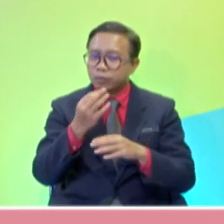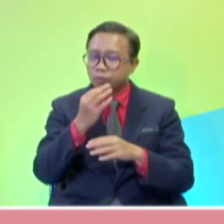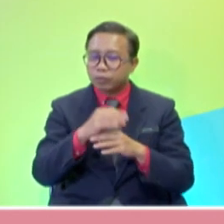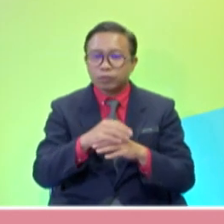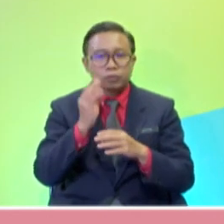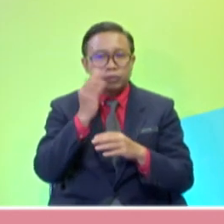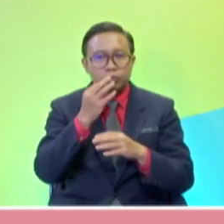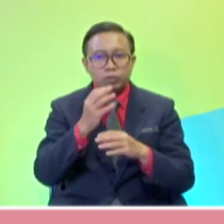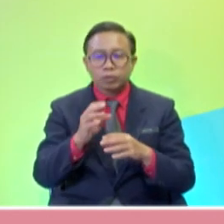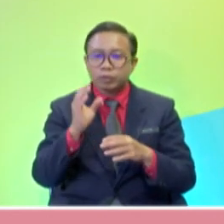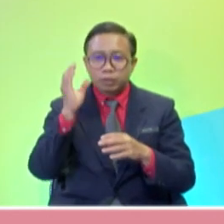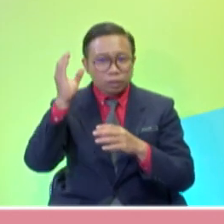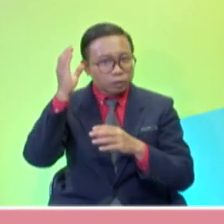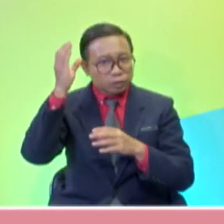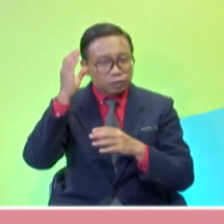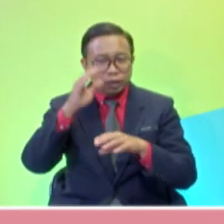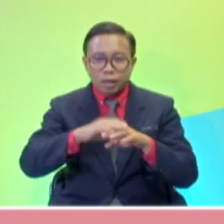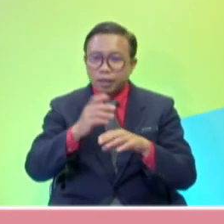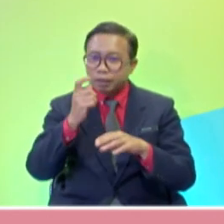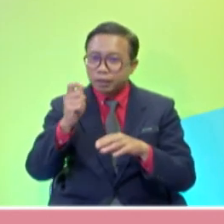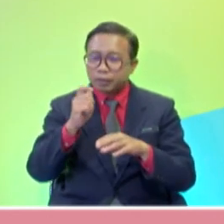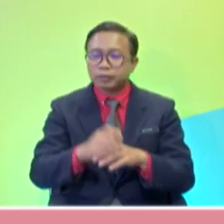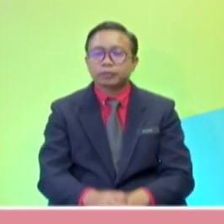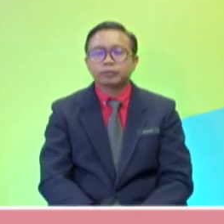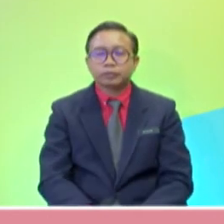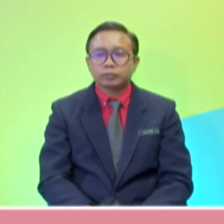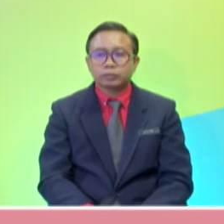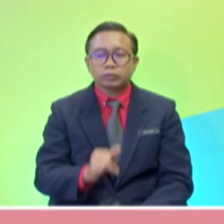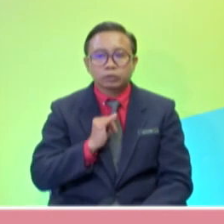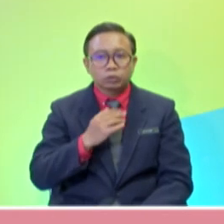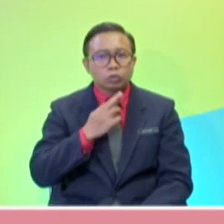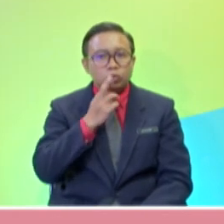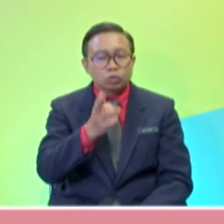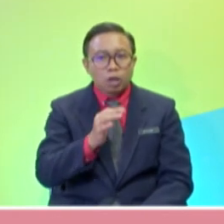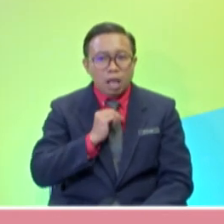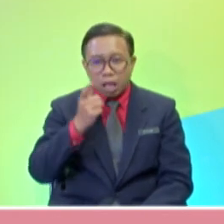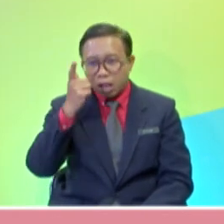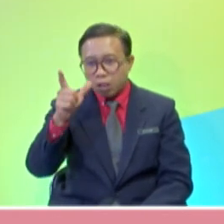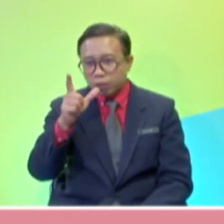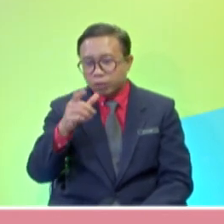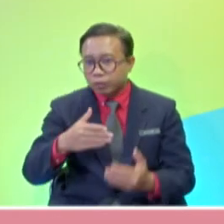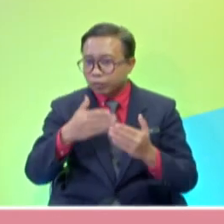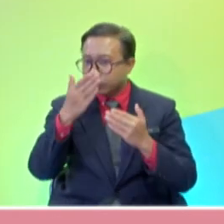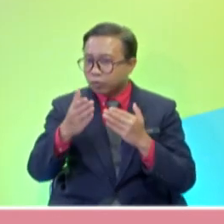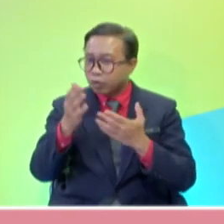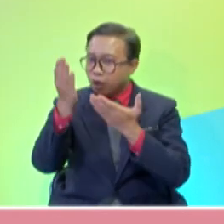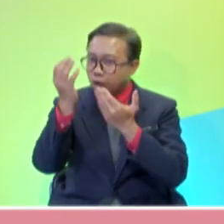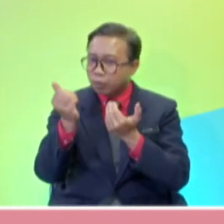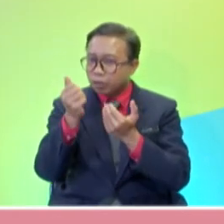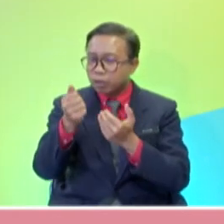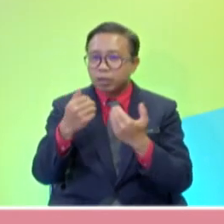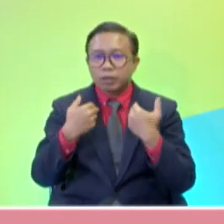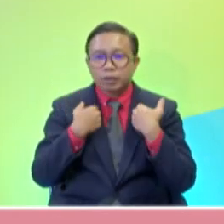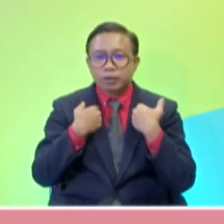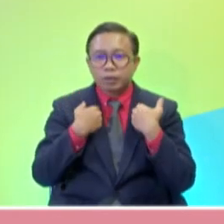cousin is going to take me to lunch today at a popular hangout. I'm a bit unsure, but am looking forward to it. Hopefully, I will have a better